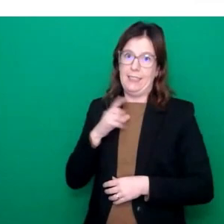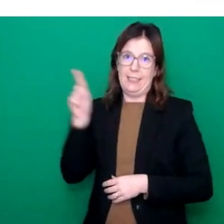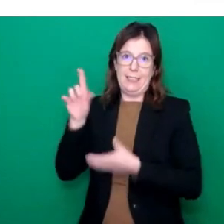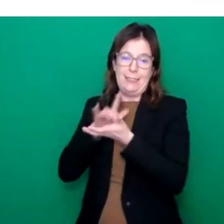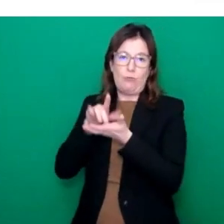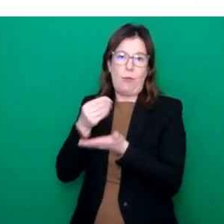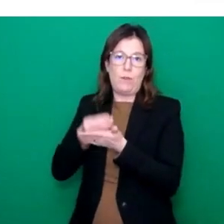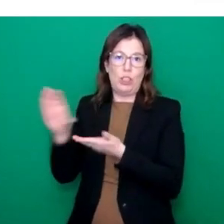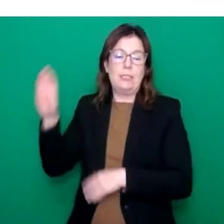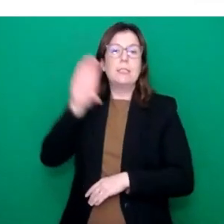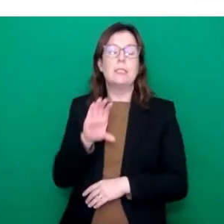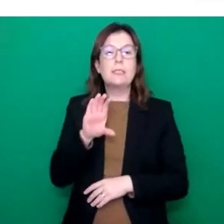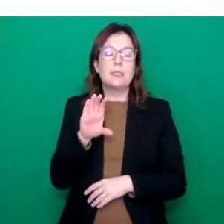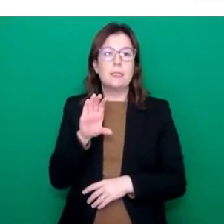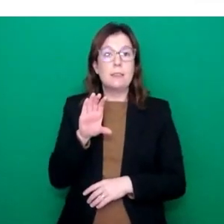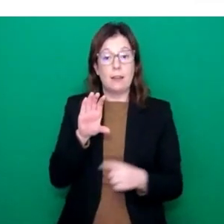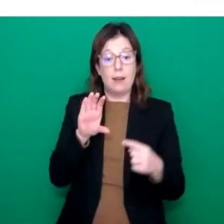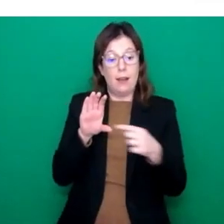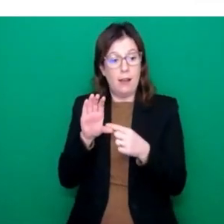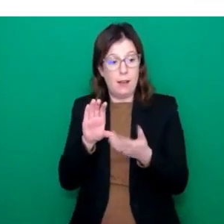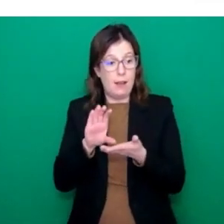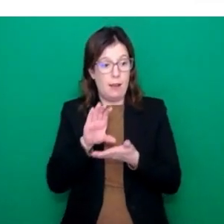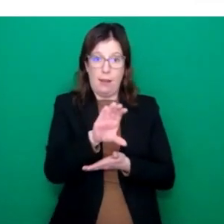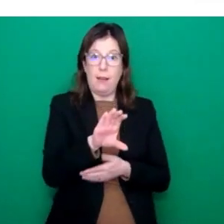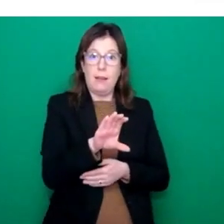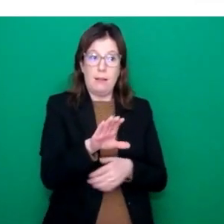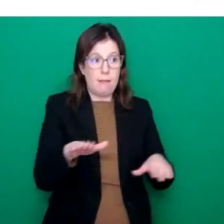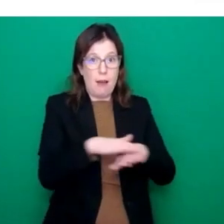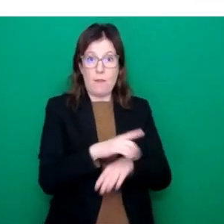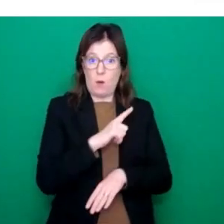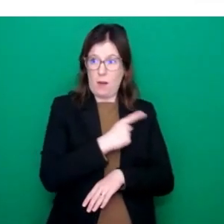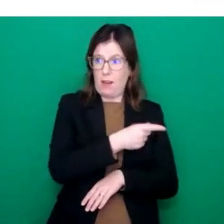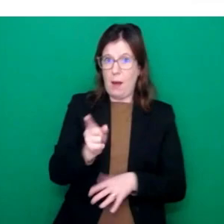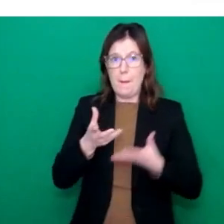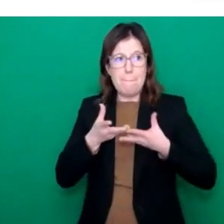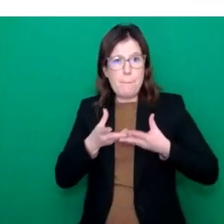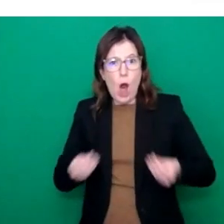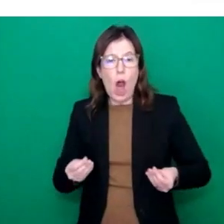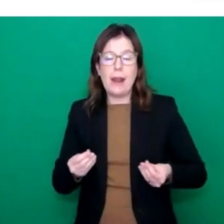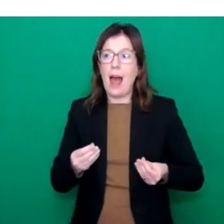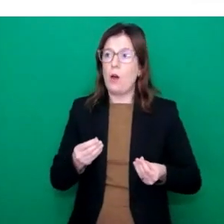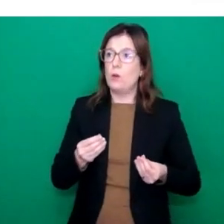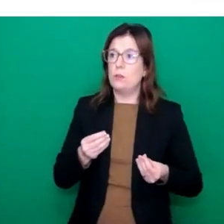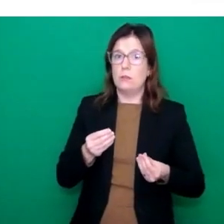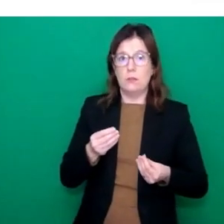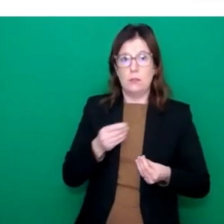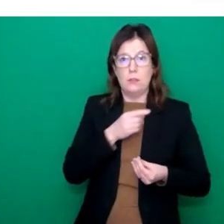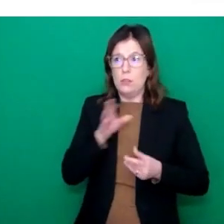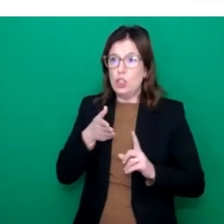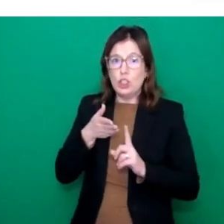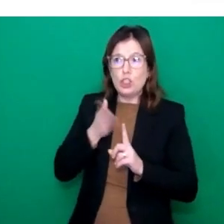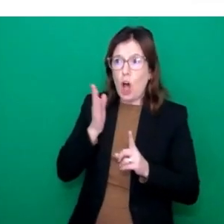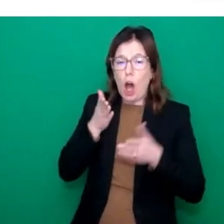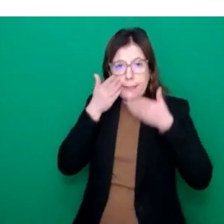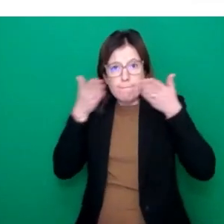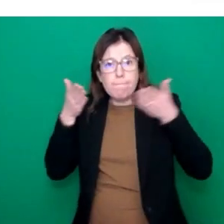centrally to make sure that the issues of burnout, the issues of highly driven,